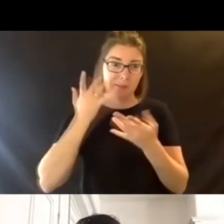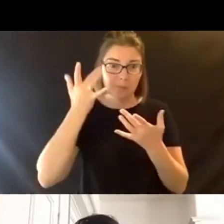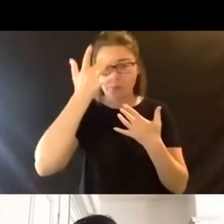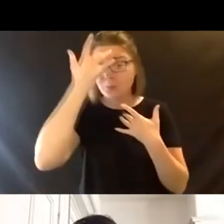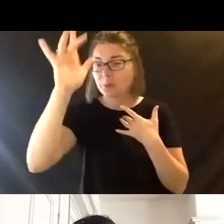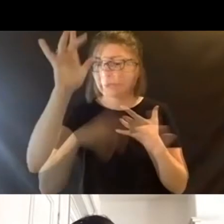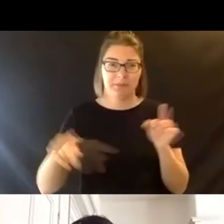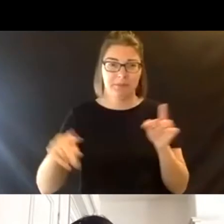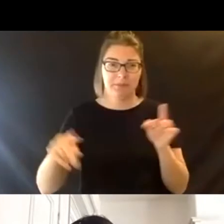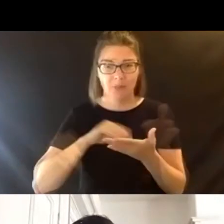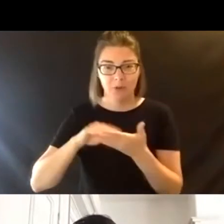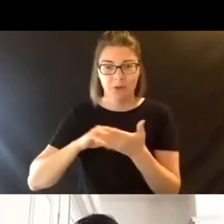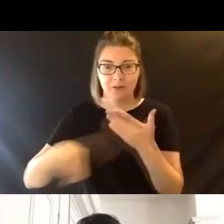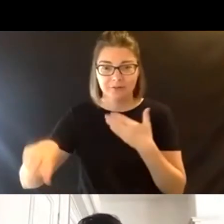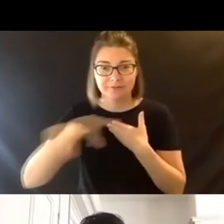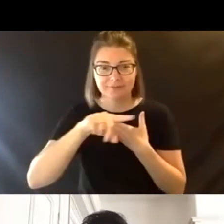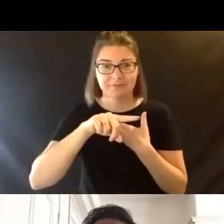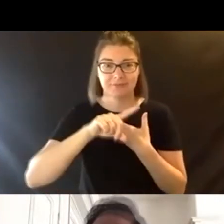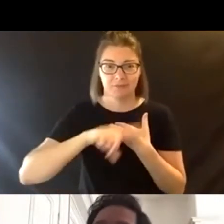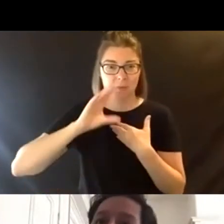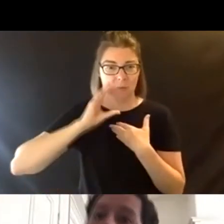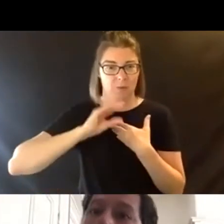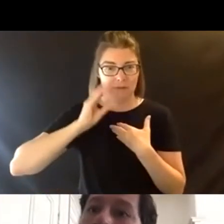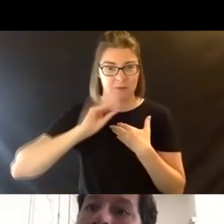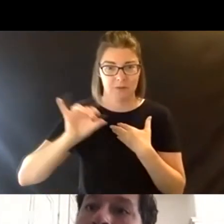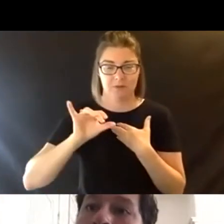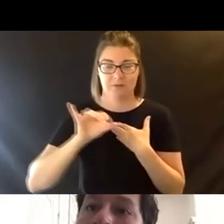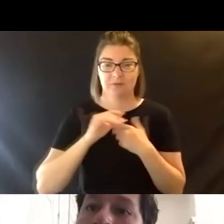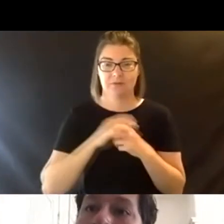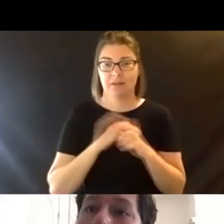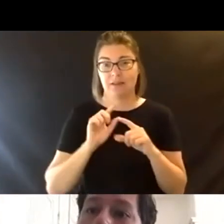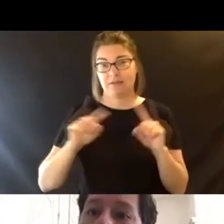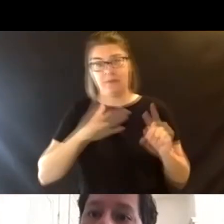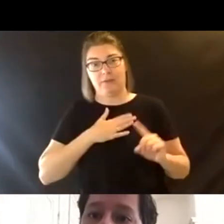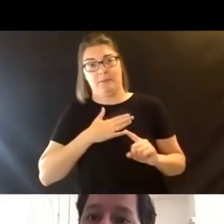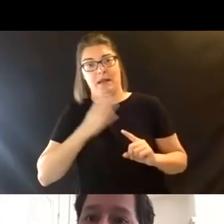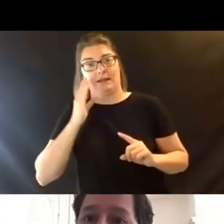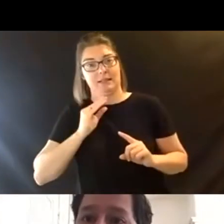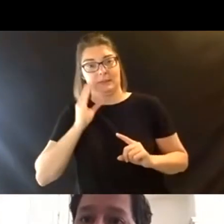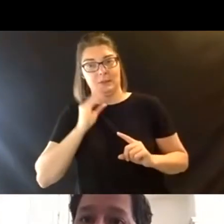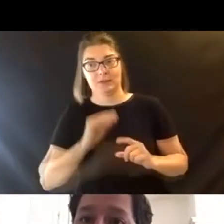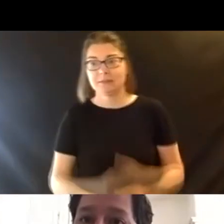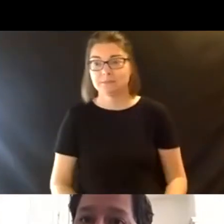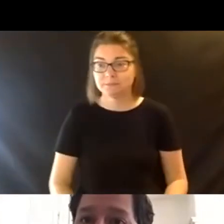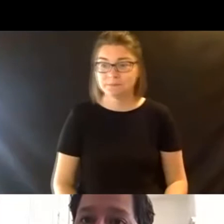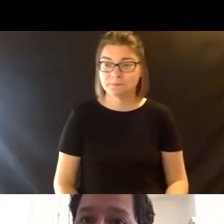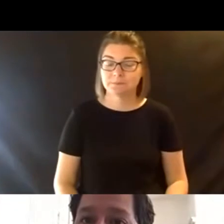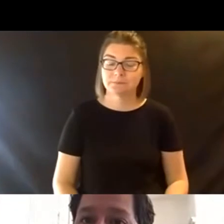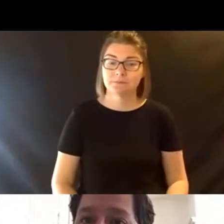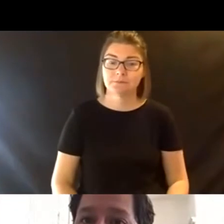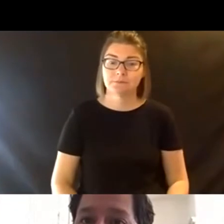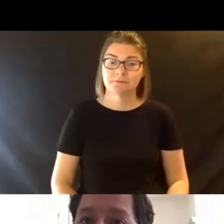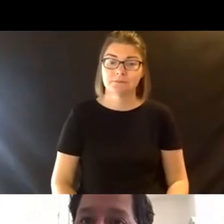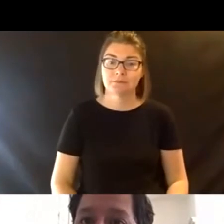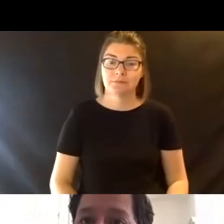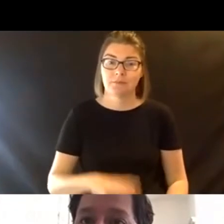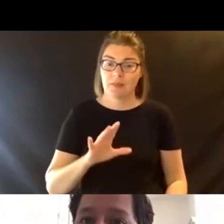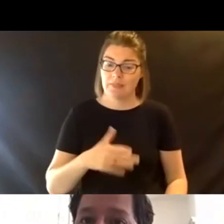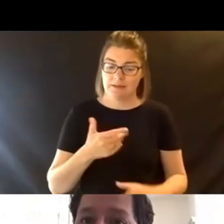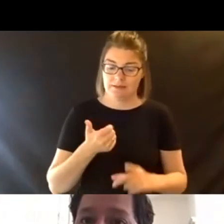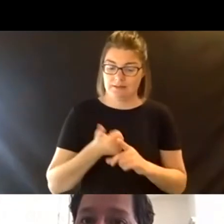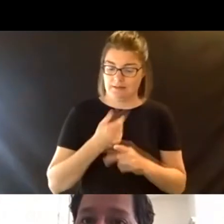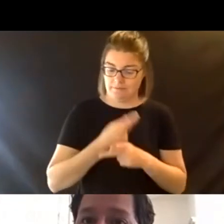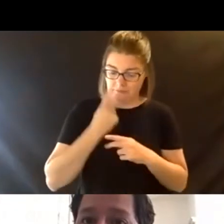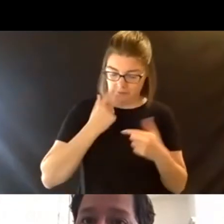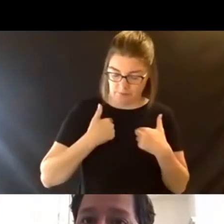from, your experiences that are very different from my own. So that is an act of self-care for me, and community